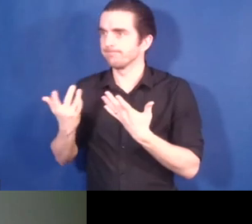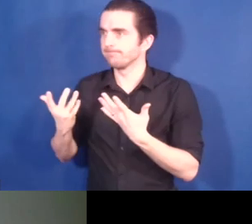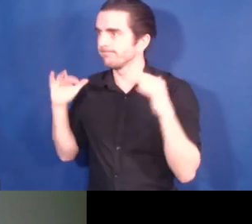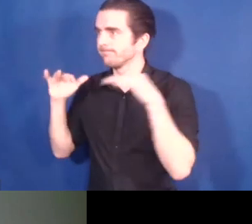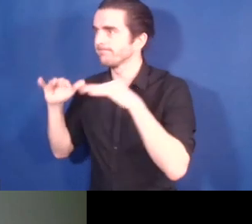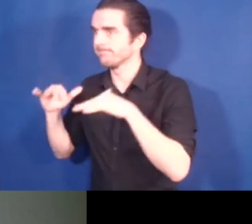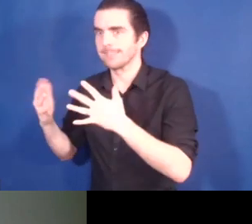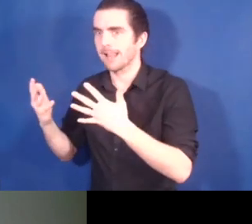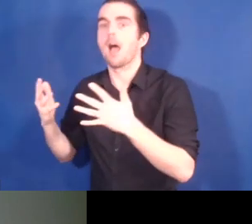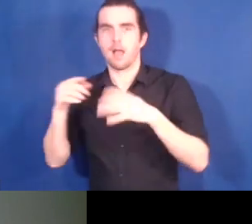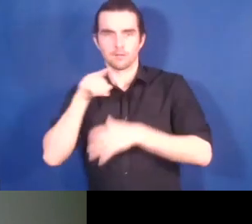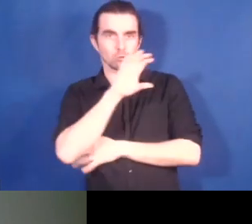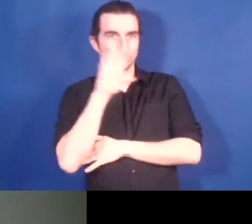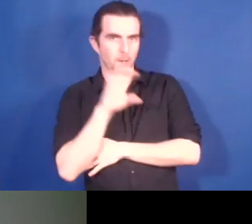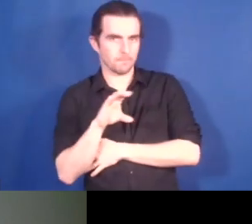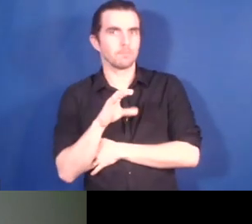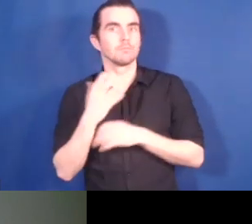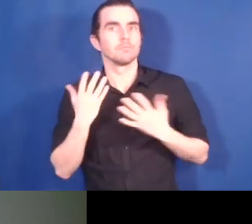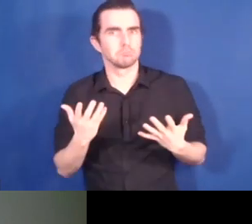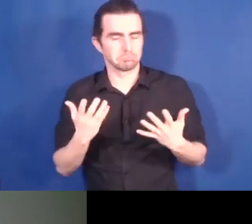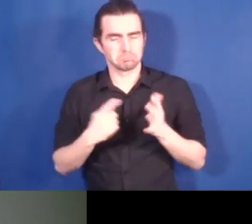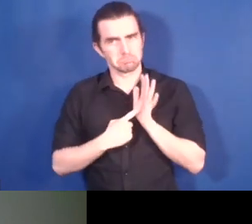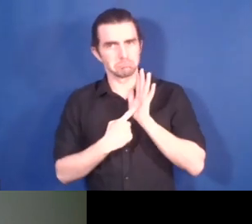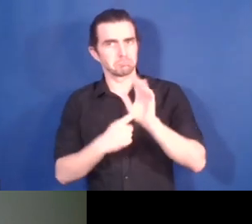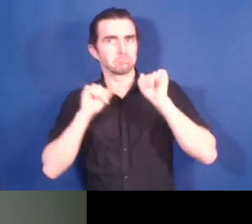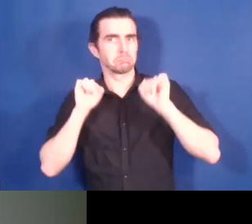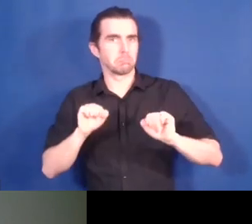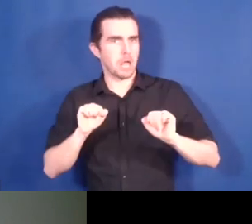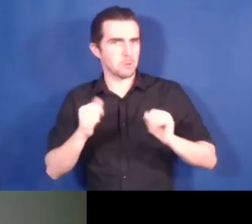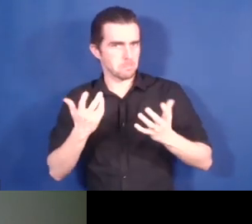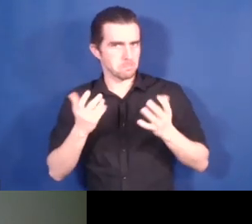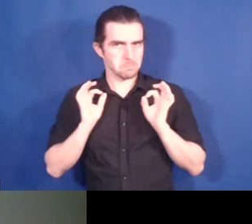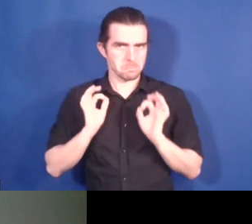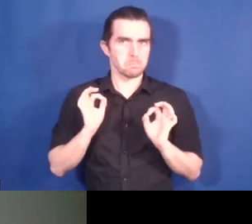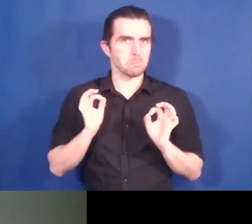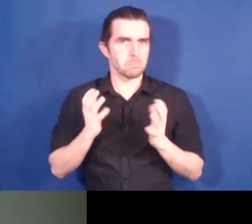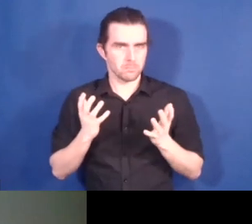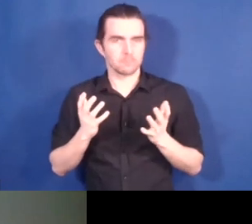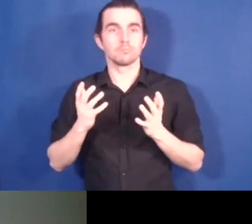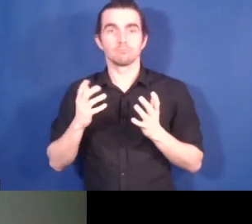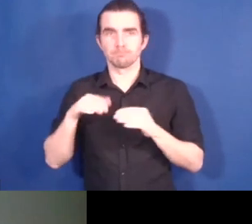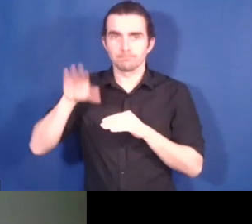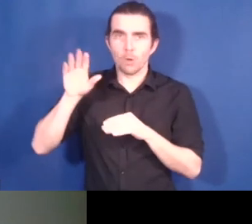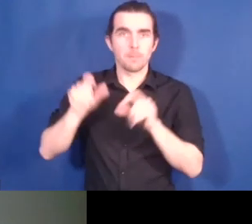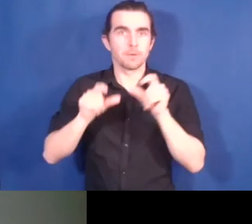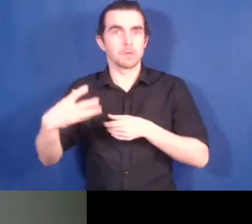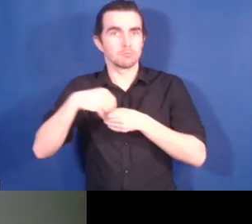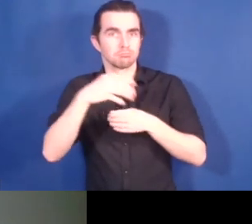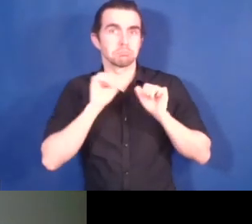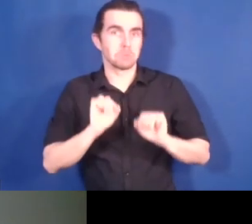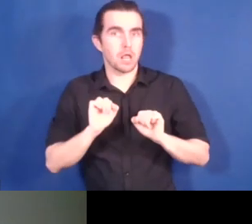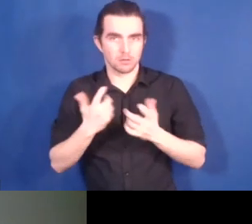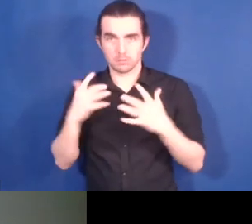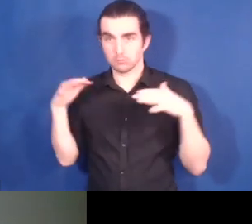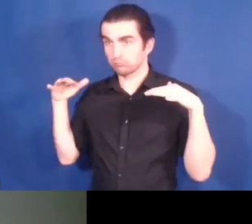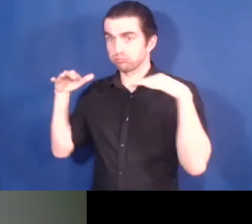Geneva that might have attracted 100 to 150 people in total. We've had this series of conferences across the world, drawing